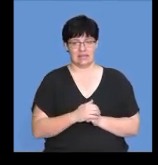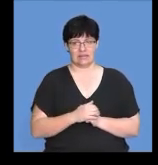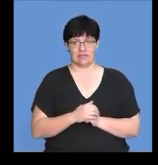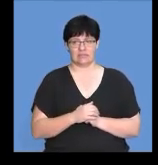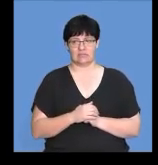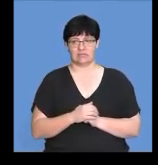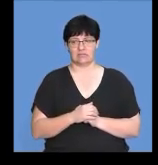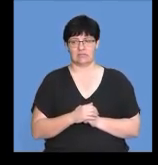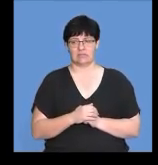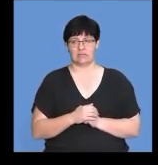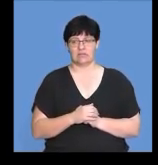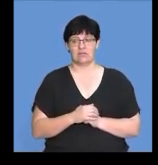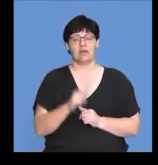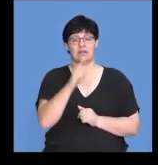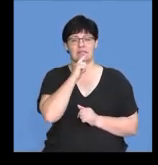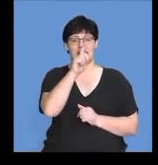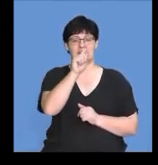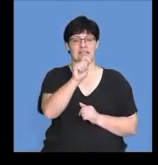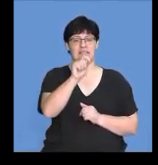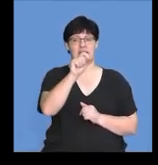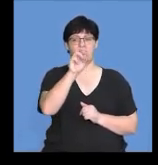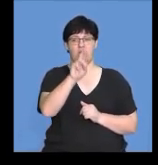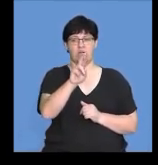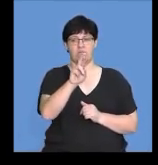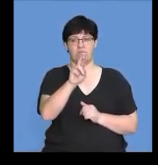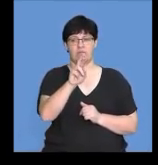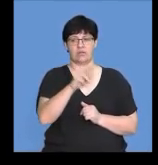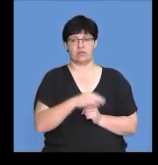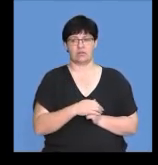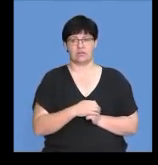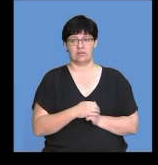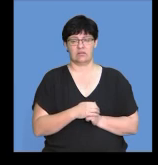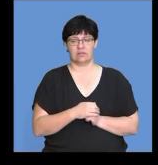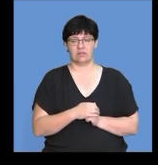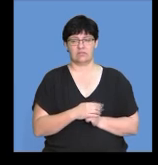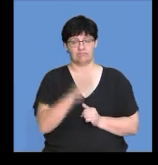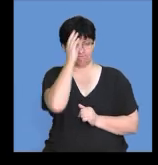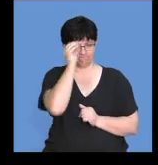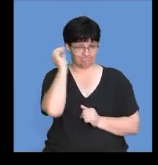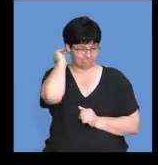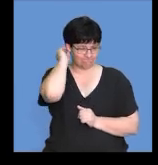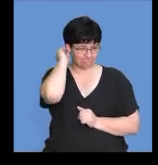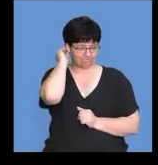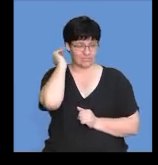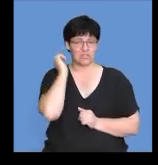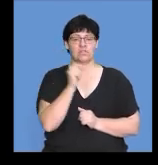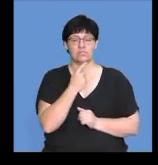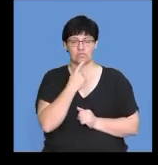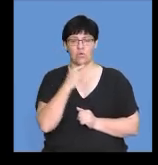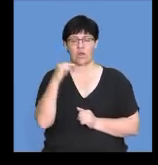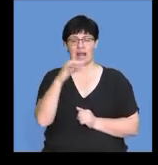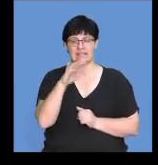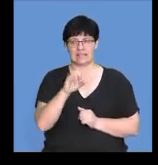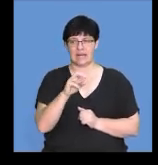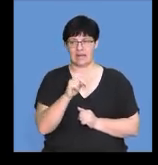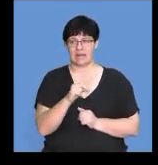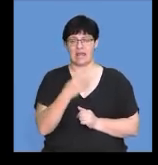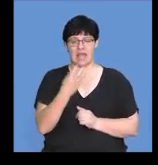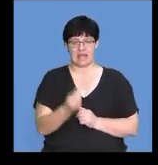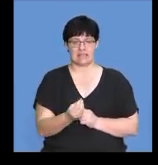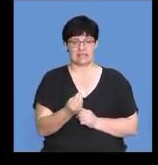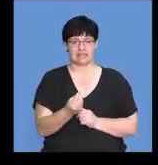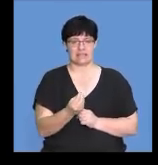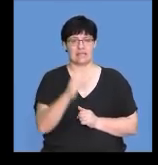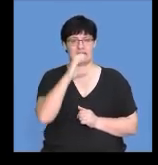CCA, and that is a tRNA, guys. So note that. So glycine has a